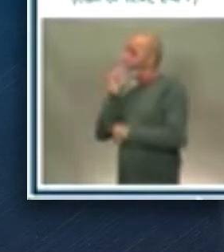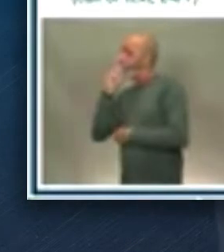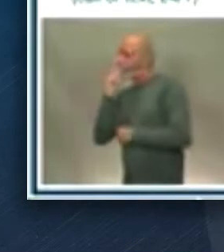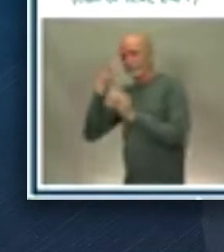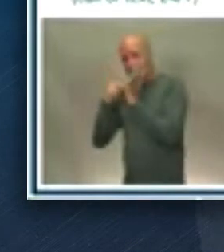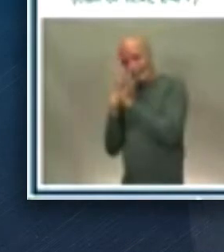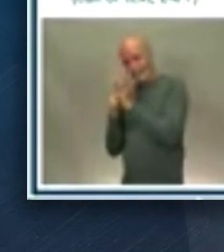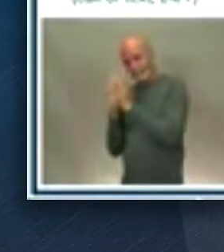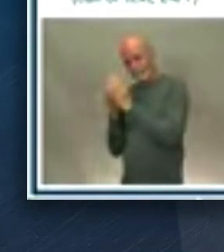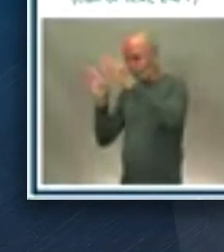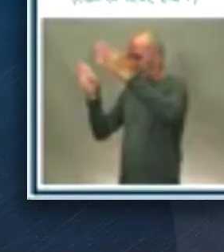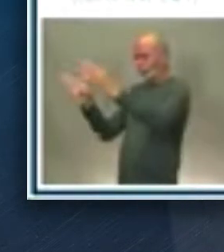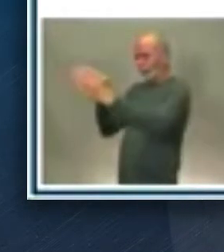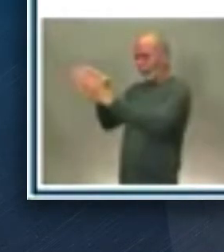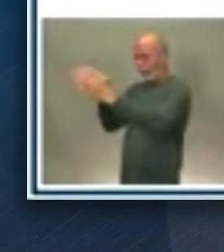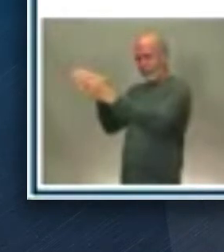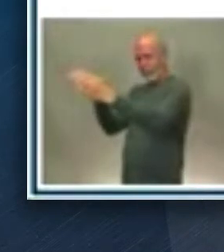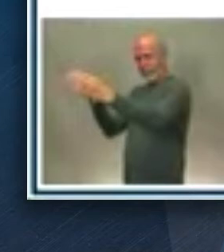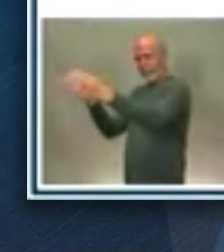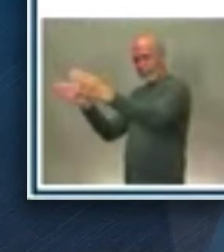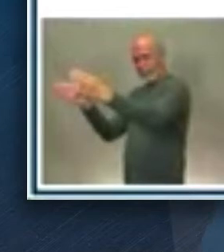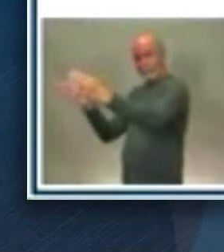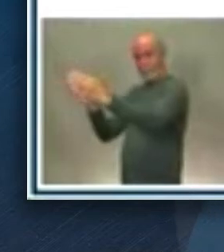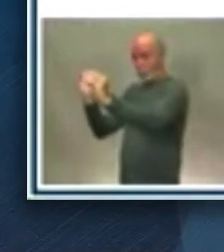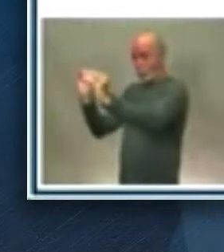you're not sick at the end of that,